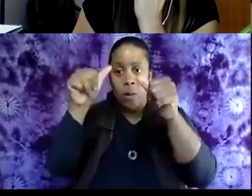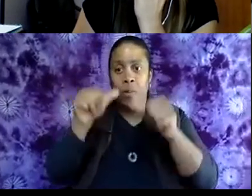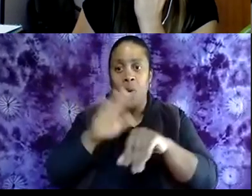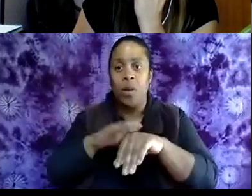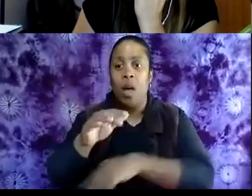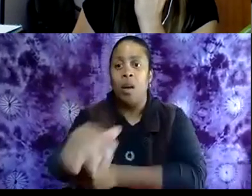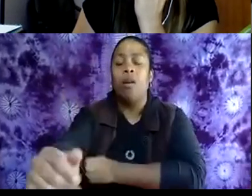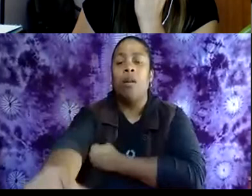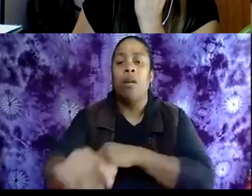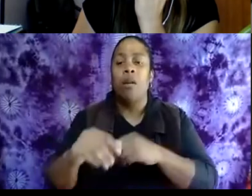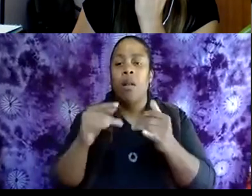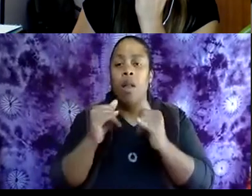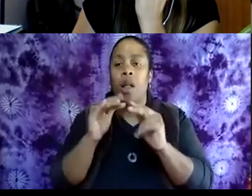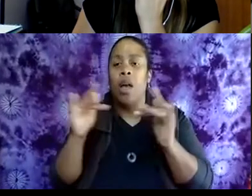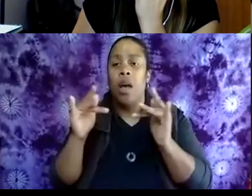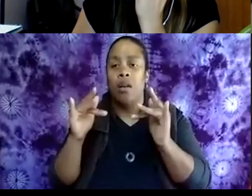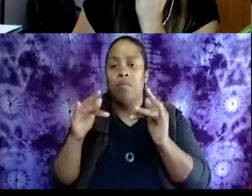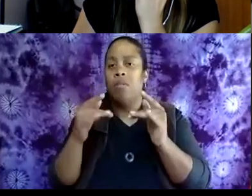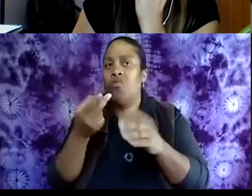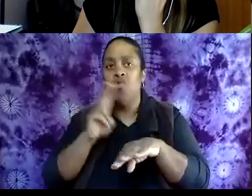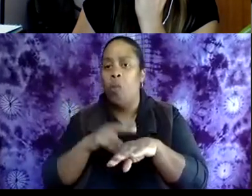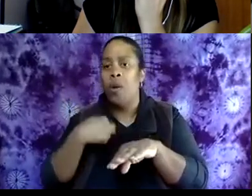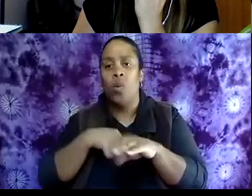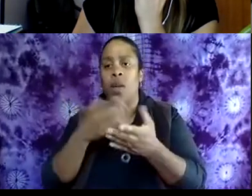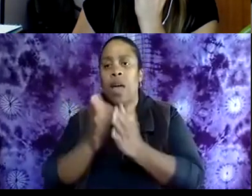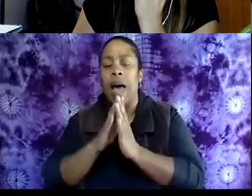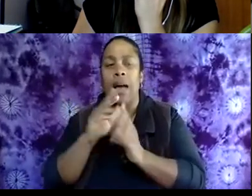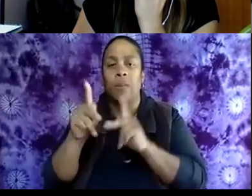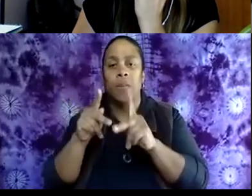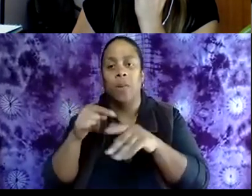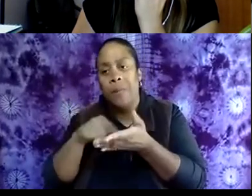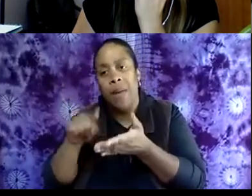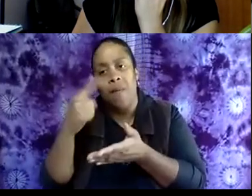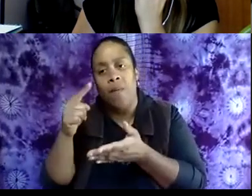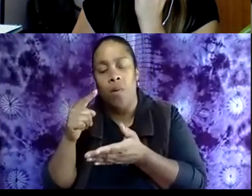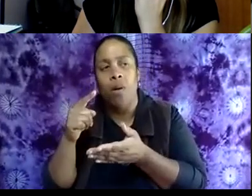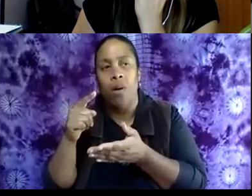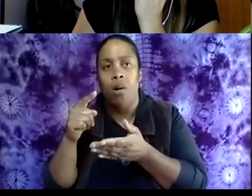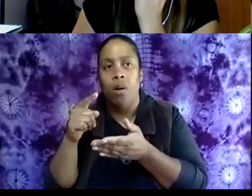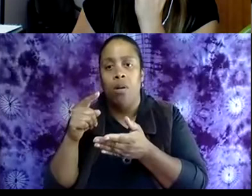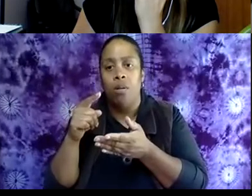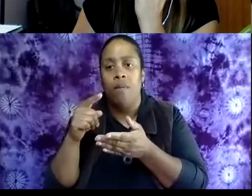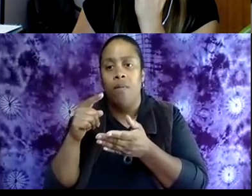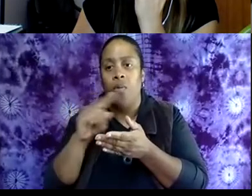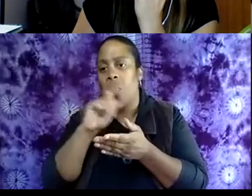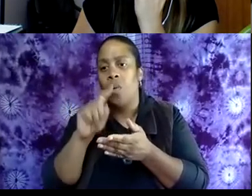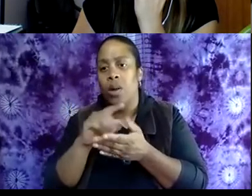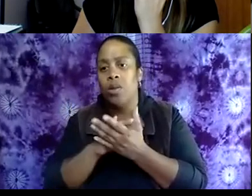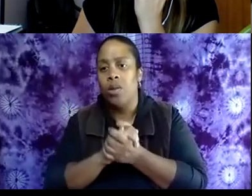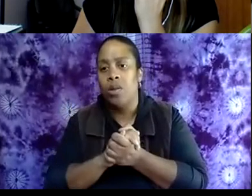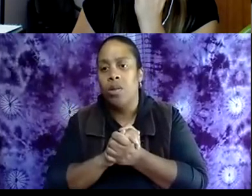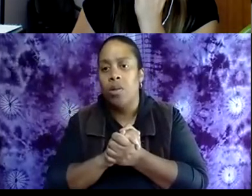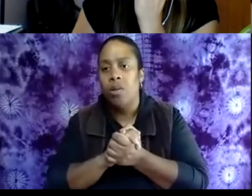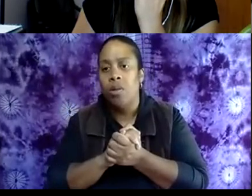people to pay to ask a question. Yes, I will pay top tier for this. I'm disabled, but I will pay top tier if you give me